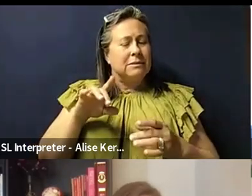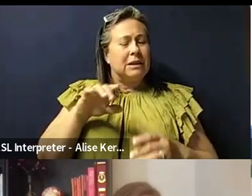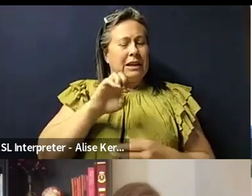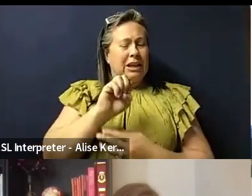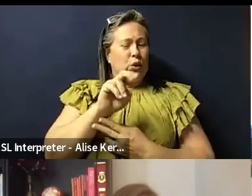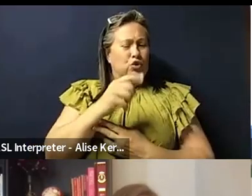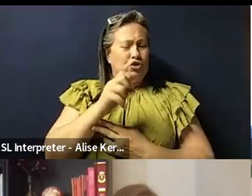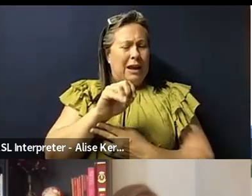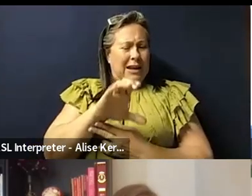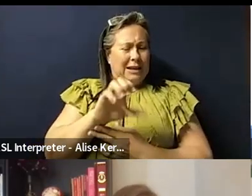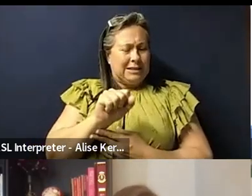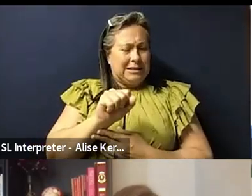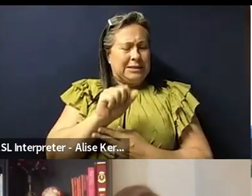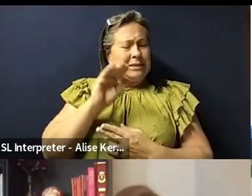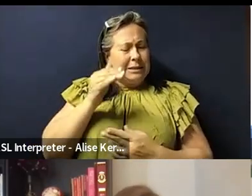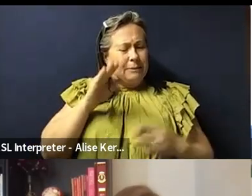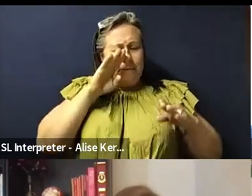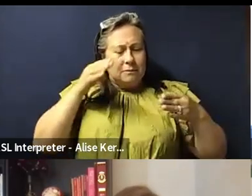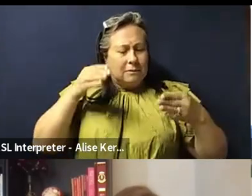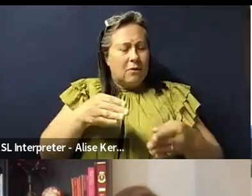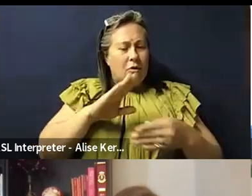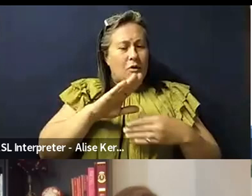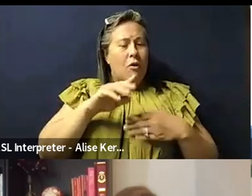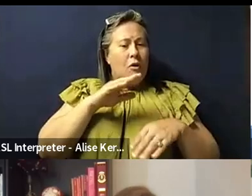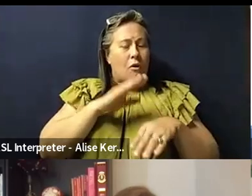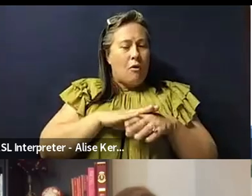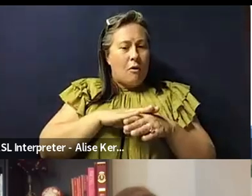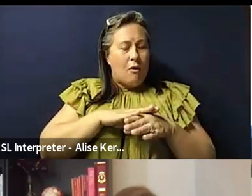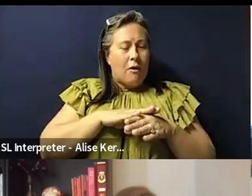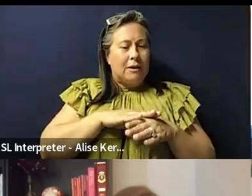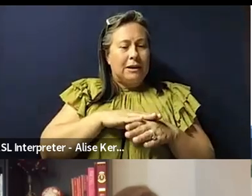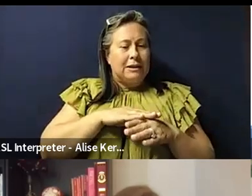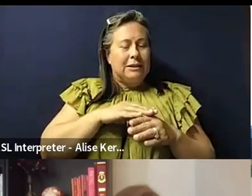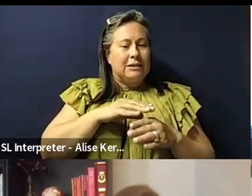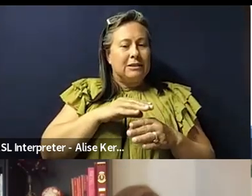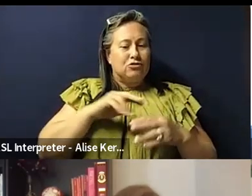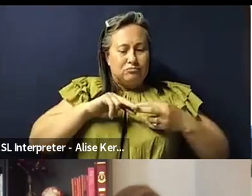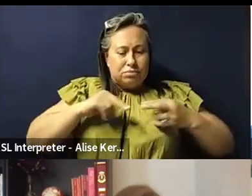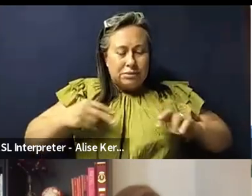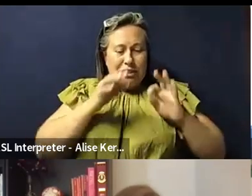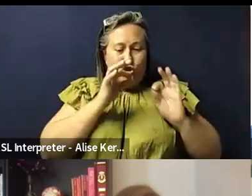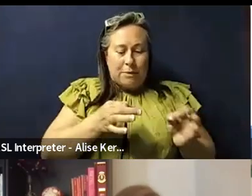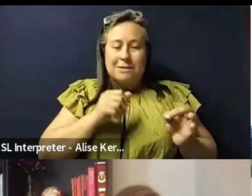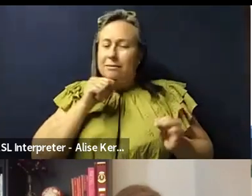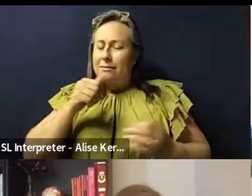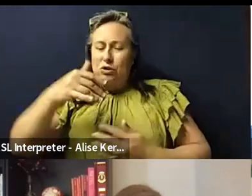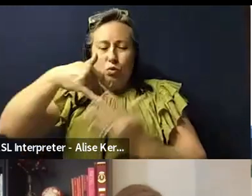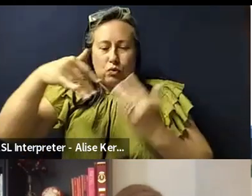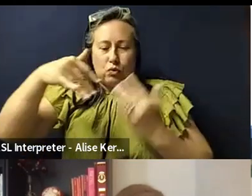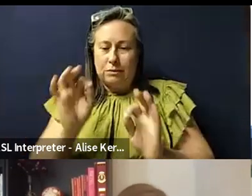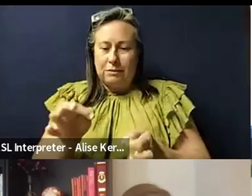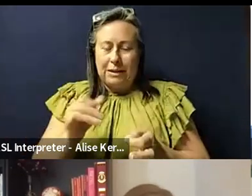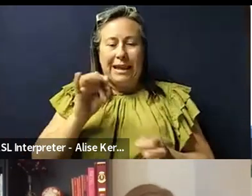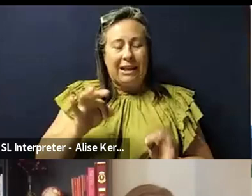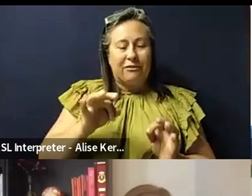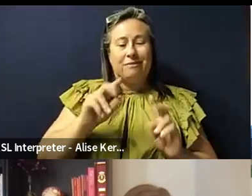be focused on genetic determinants and not on social determinants, on how this create, on whether life